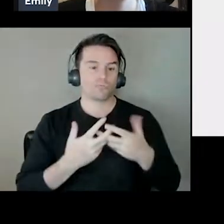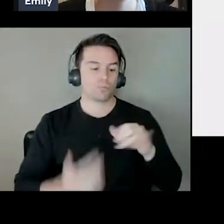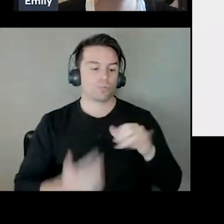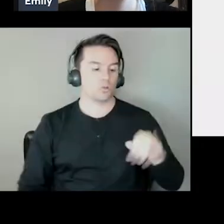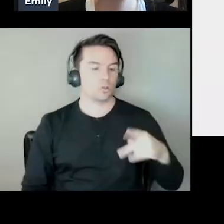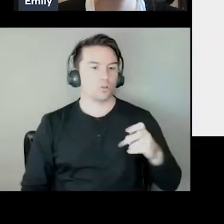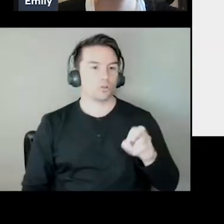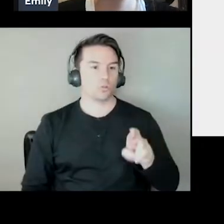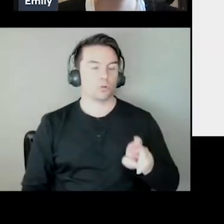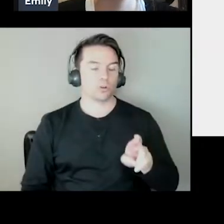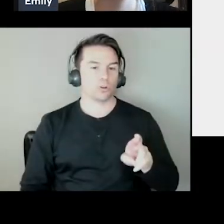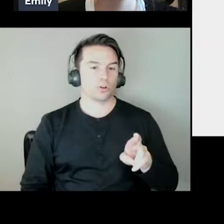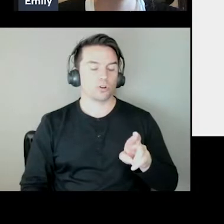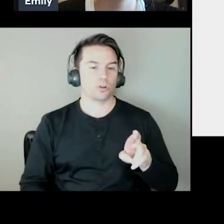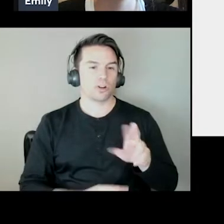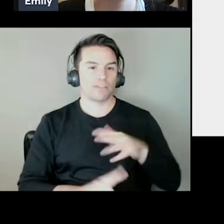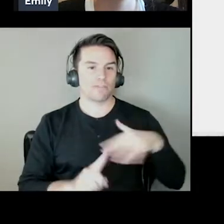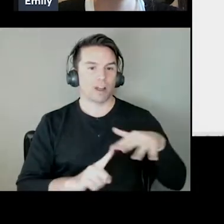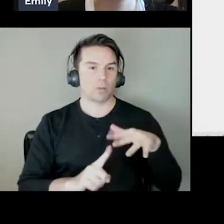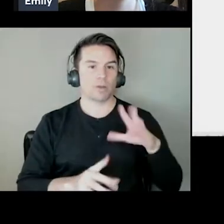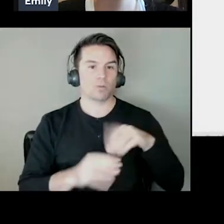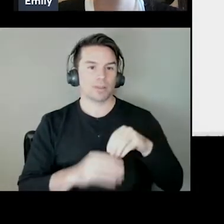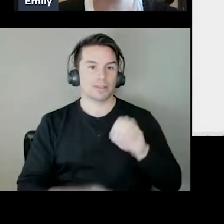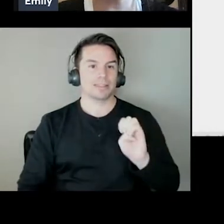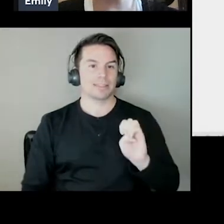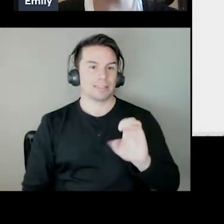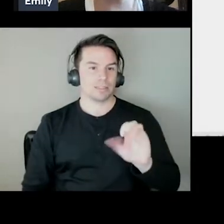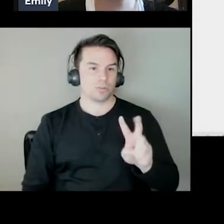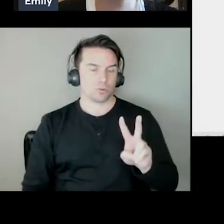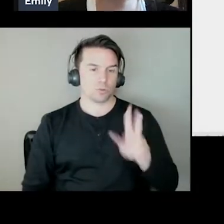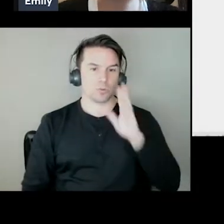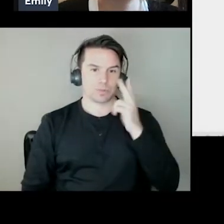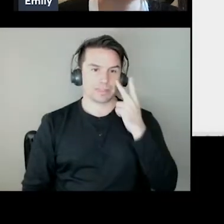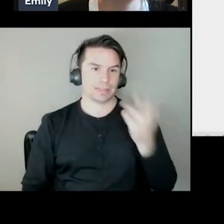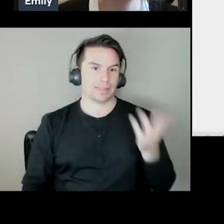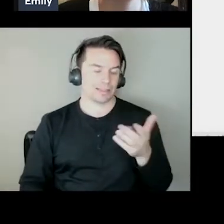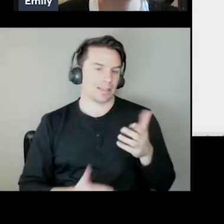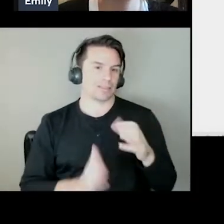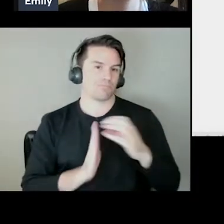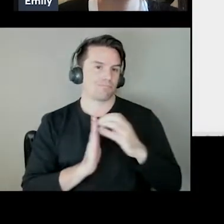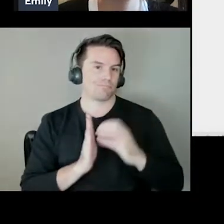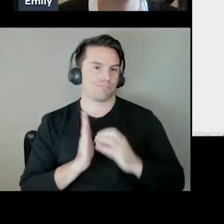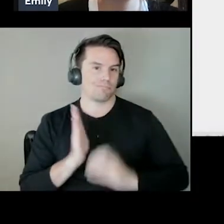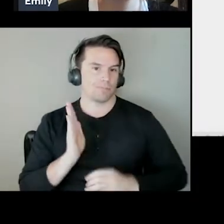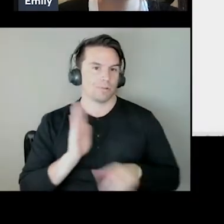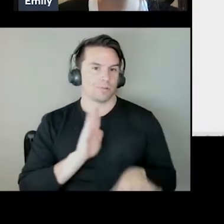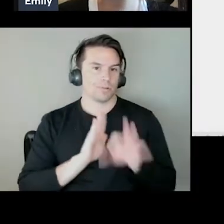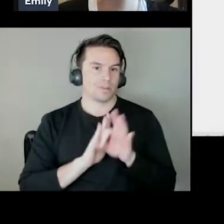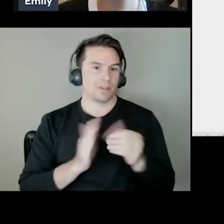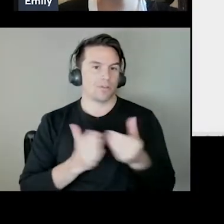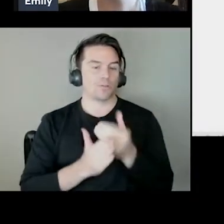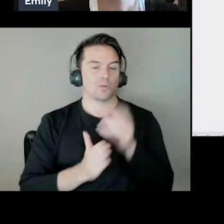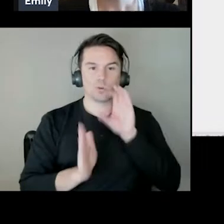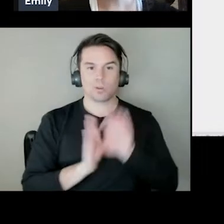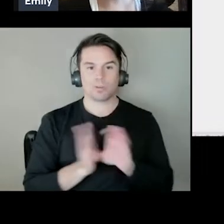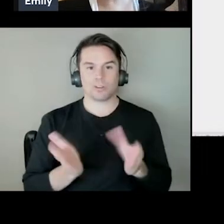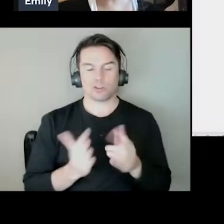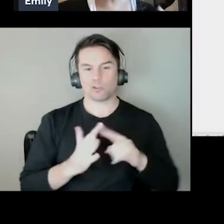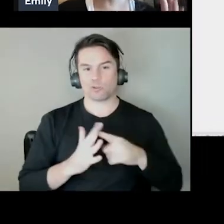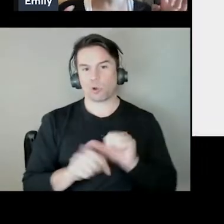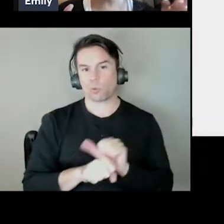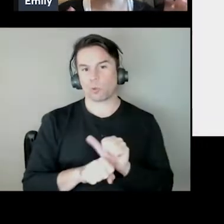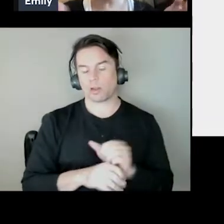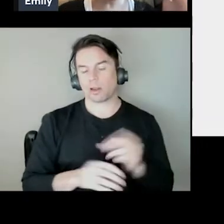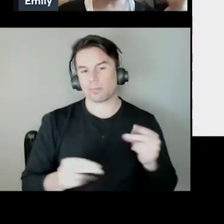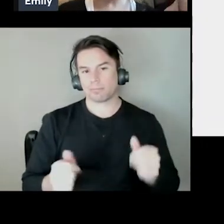then you will see that in the this particular kernel section. You select the new image from here, and then you can start working on it. Got it. Right. So Thank that